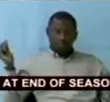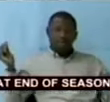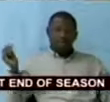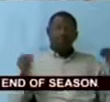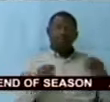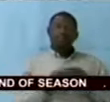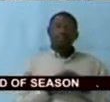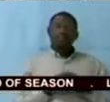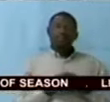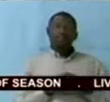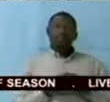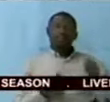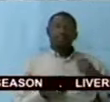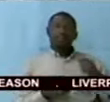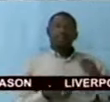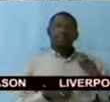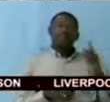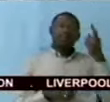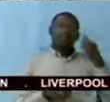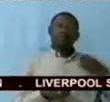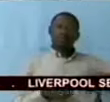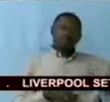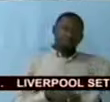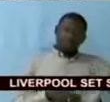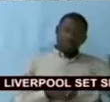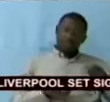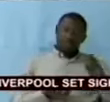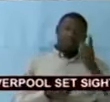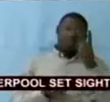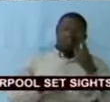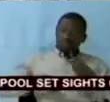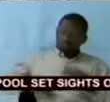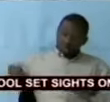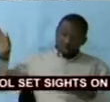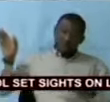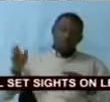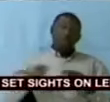Because the first went this way and the second went the other way.